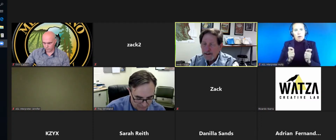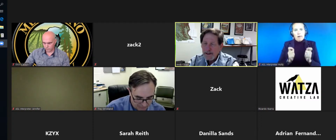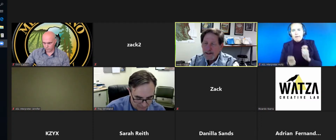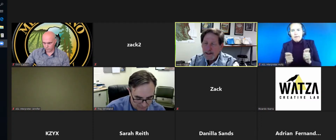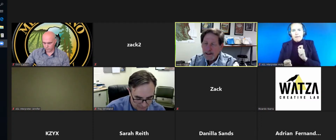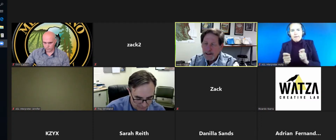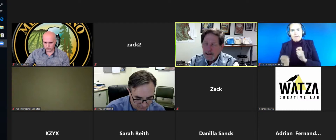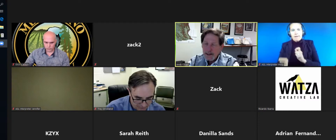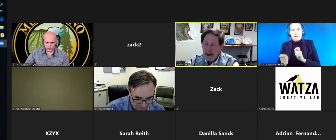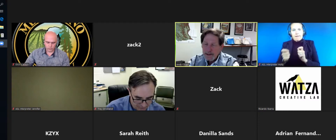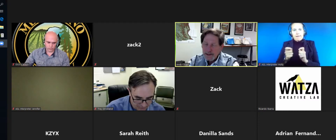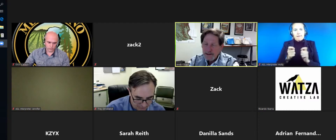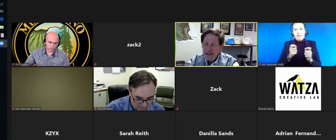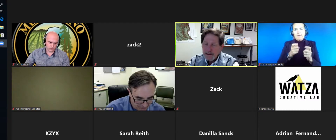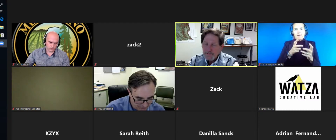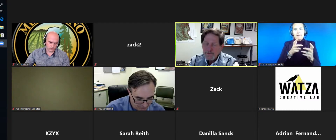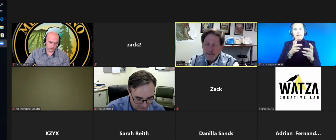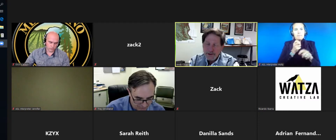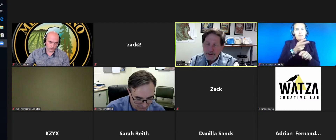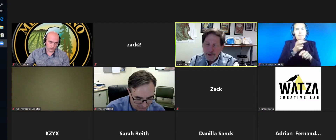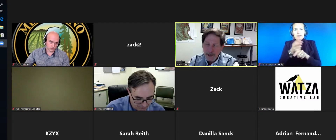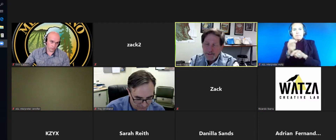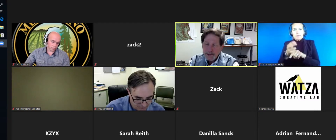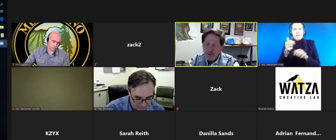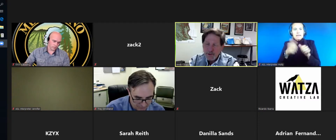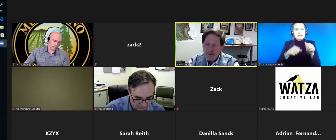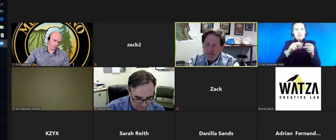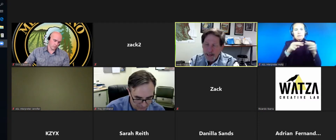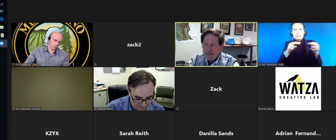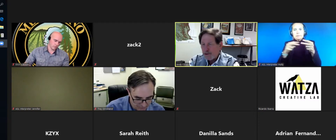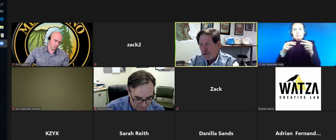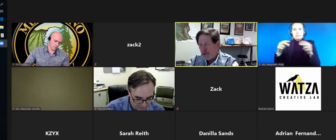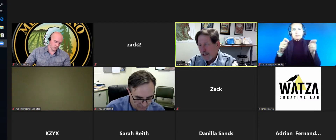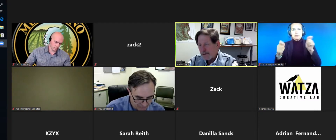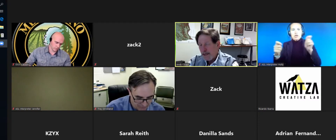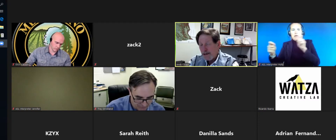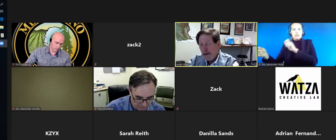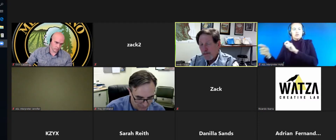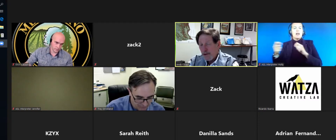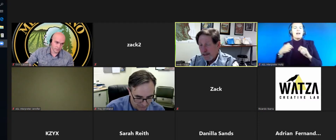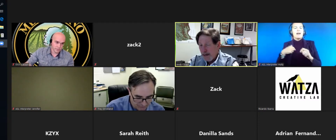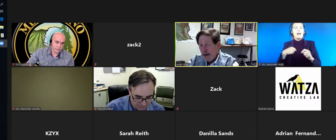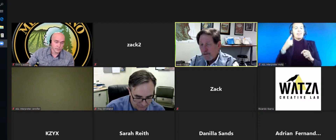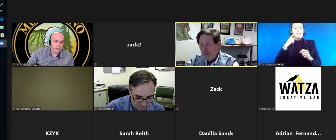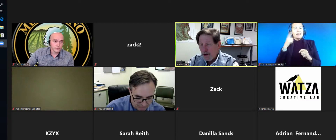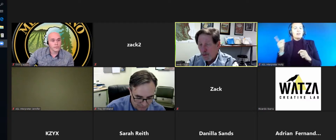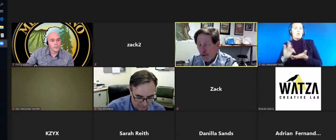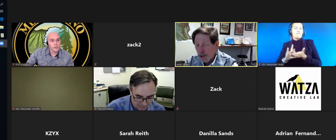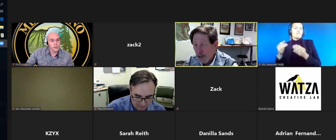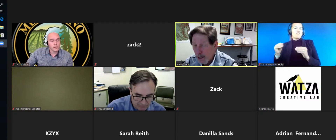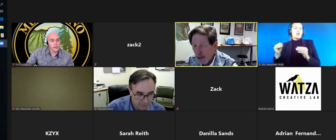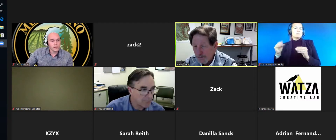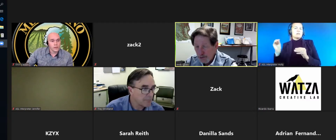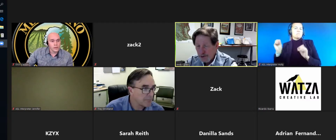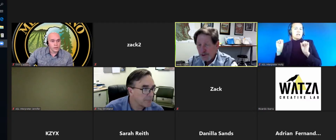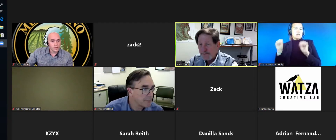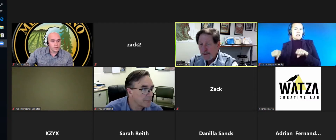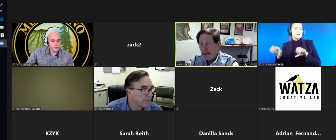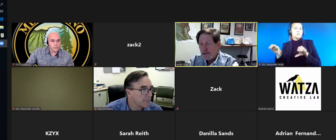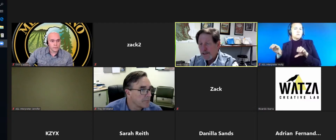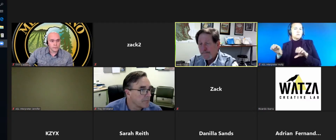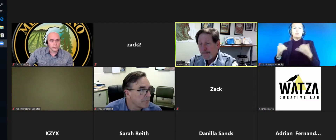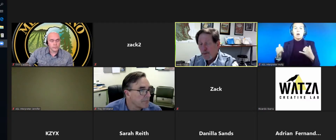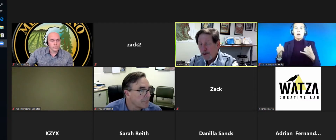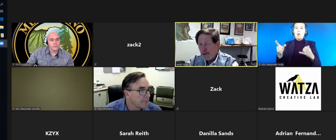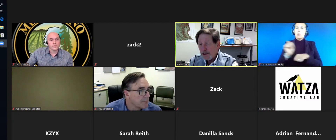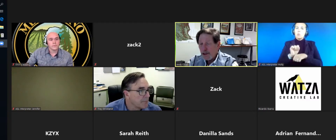can, I think that the pharmaceutical companies will be able to address that. Right now, they are working on boosters